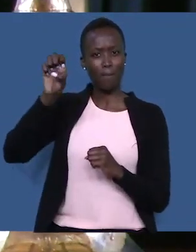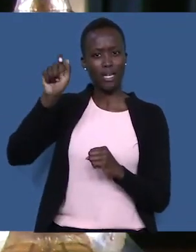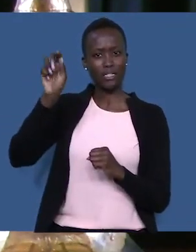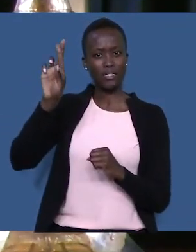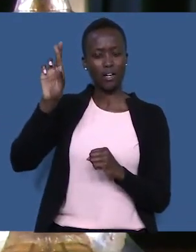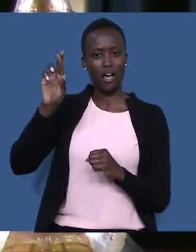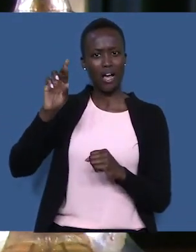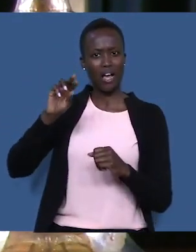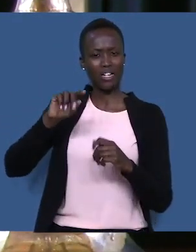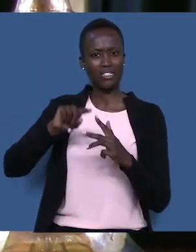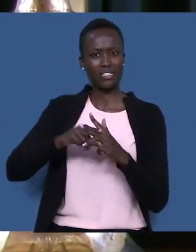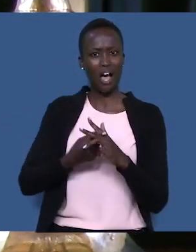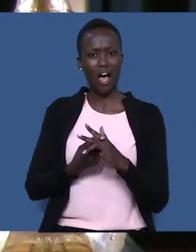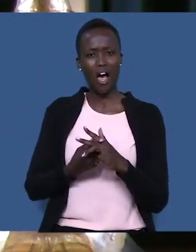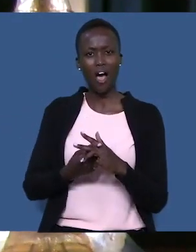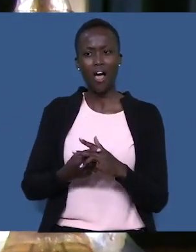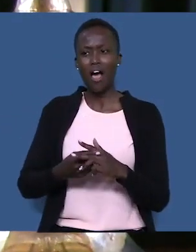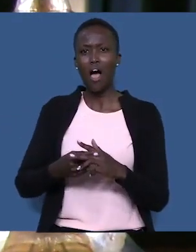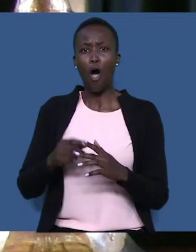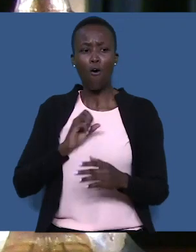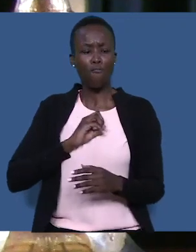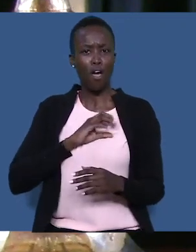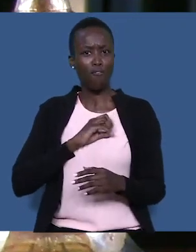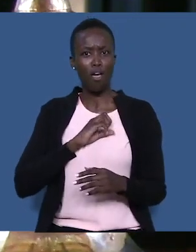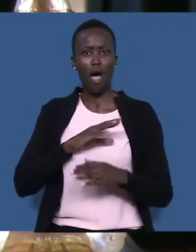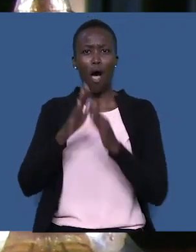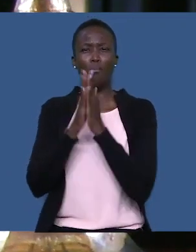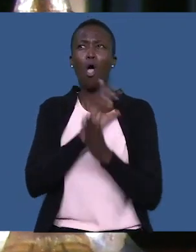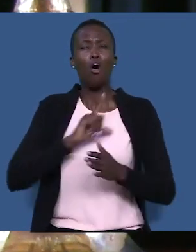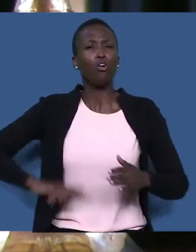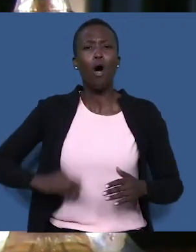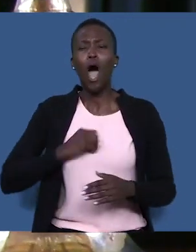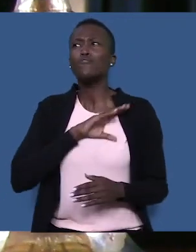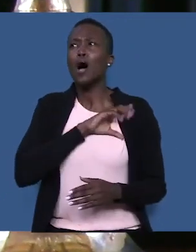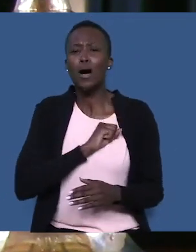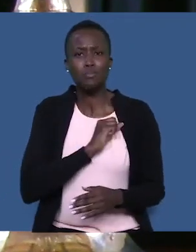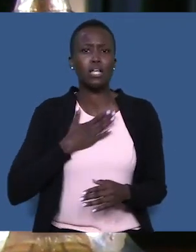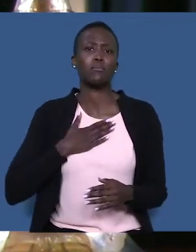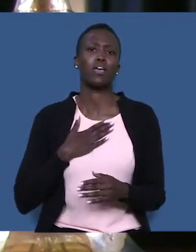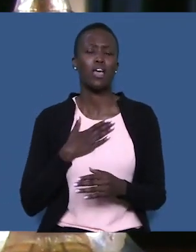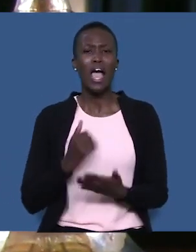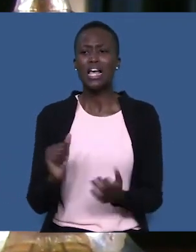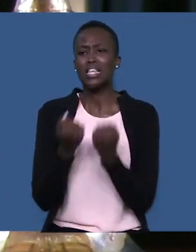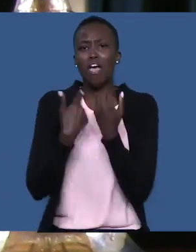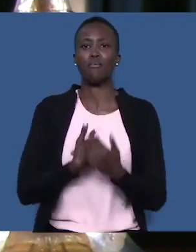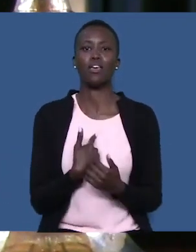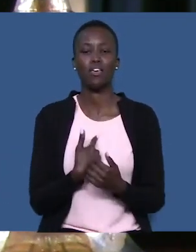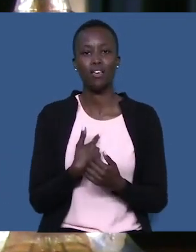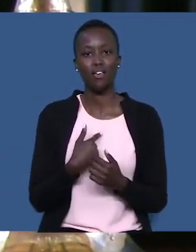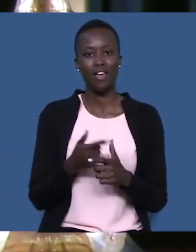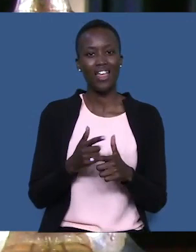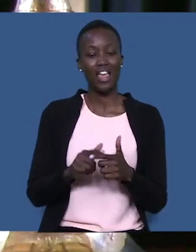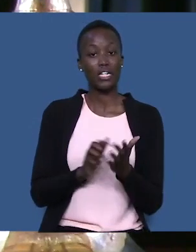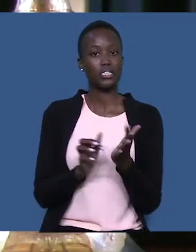and he cried to Jesus, asking Jesus, "Lord, have mercy on me, save me." And Jesus